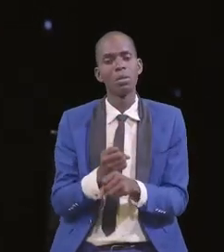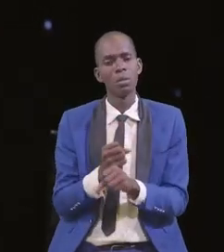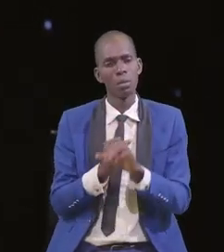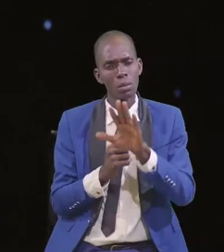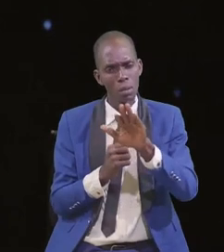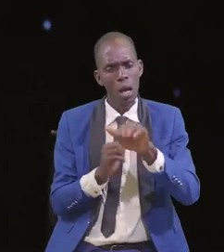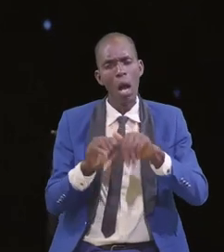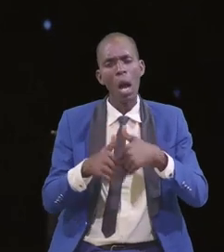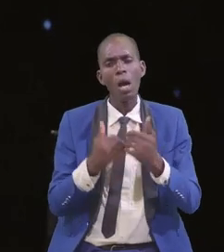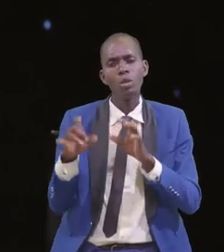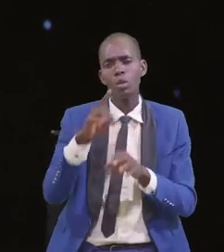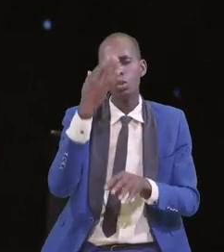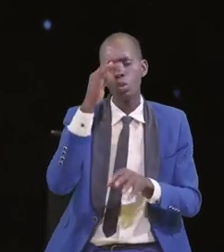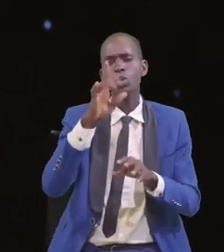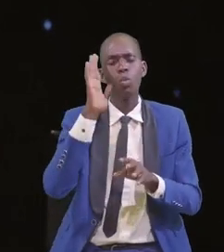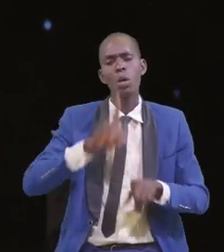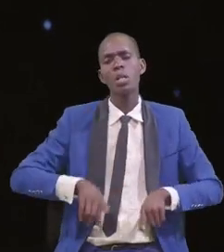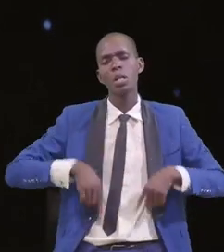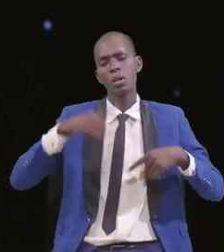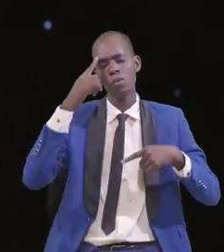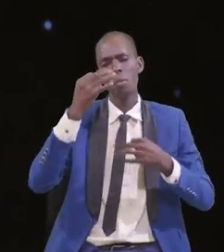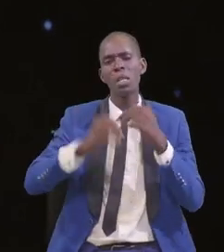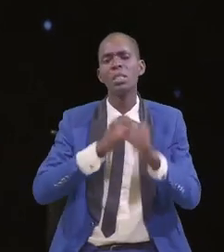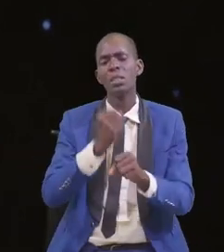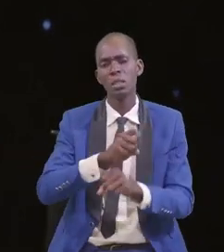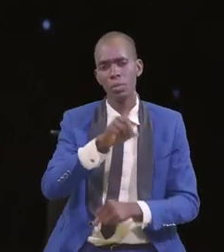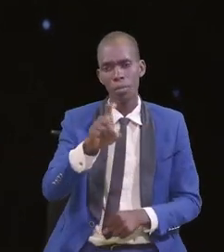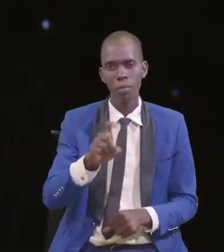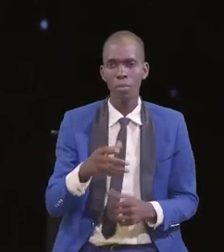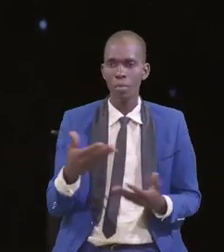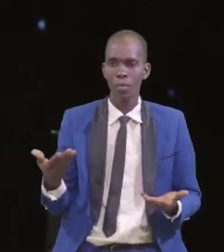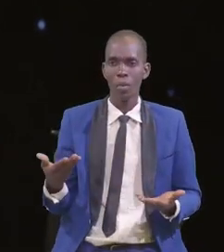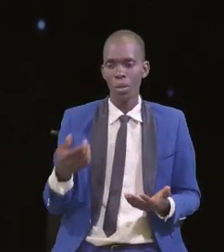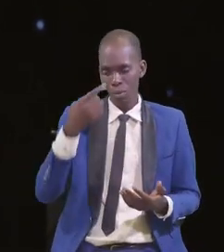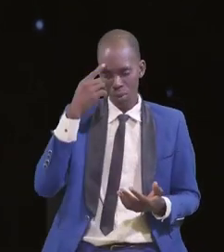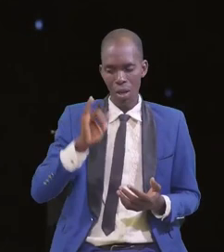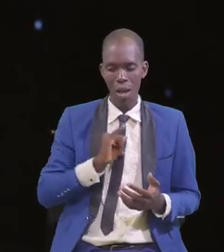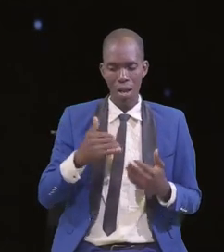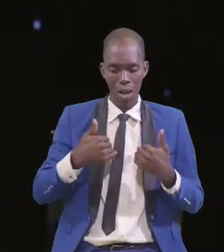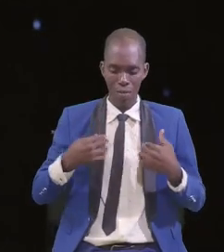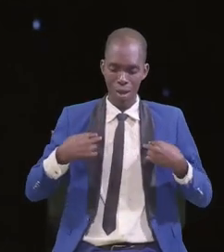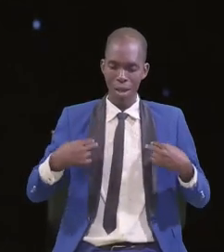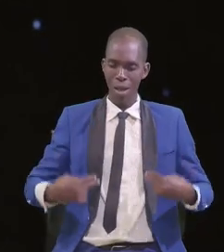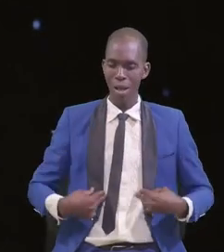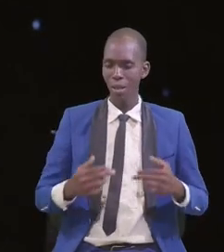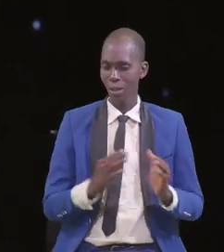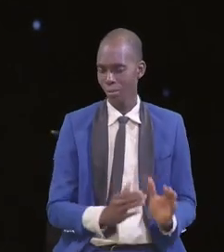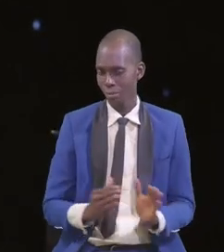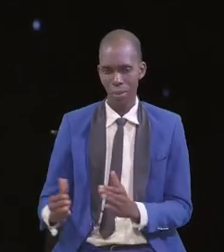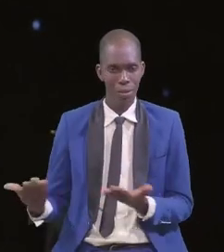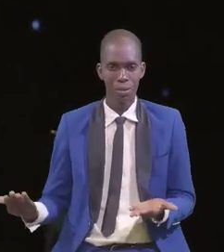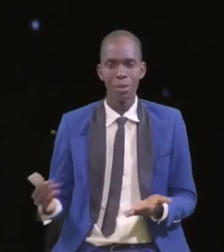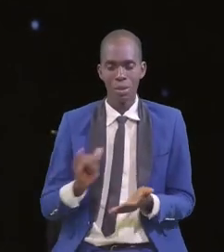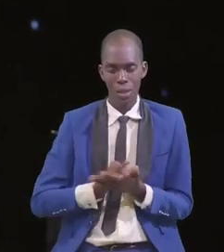you know you have many years? I have a health plan. I do